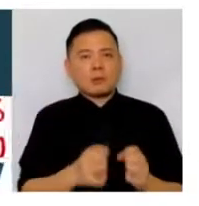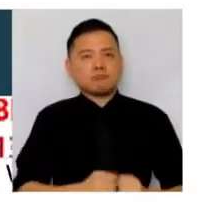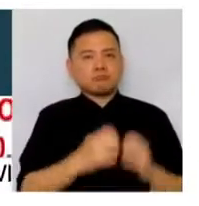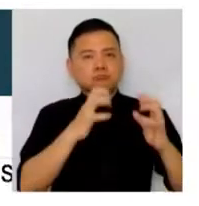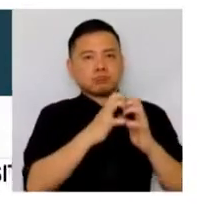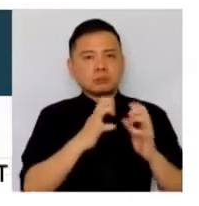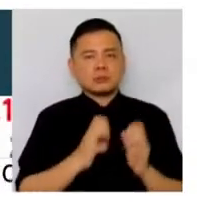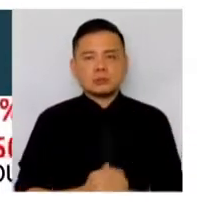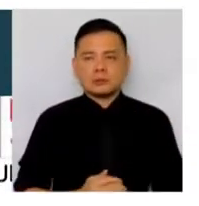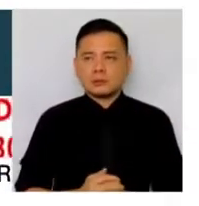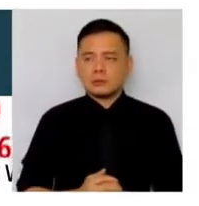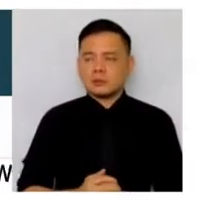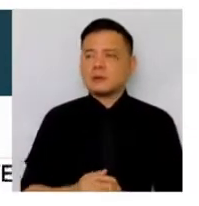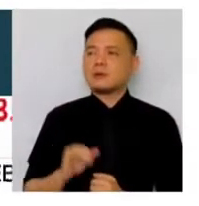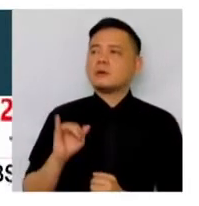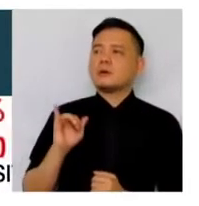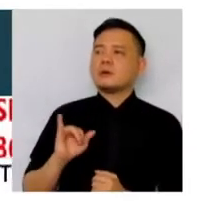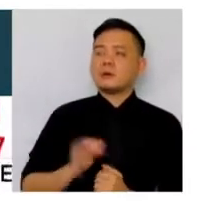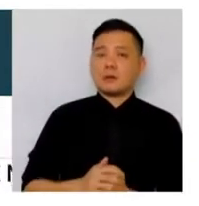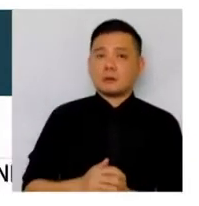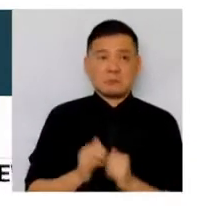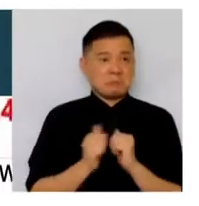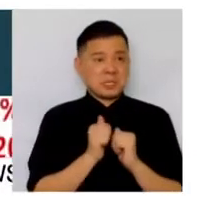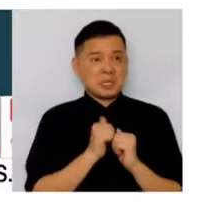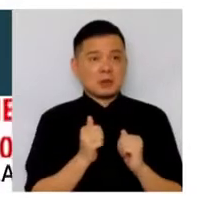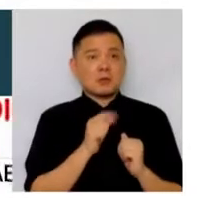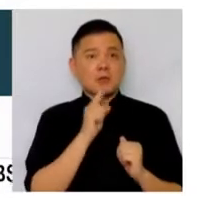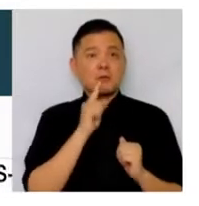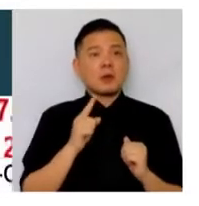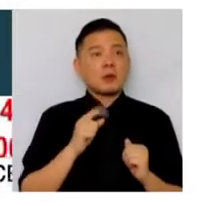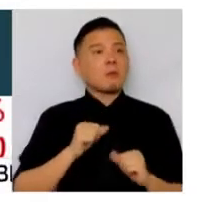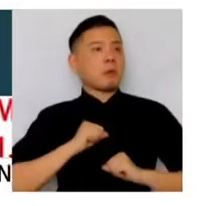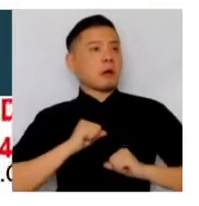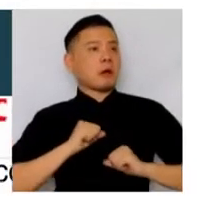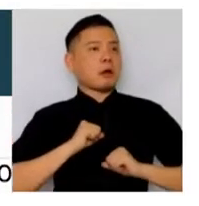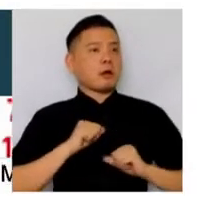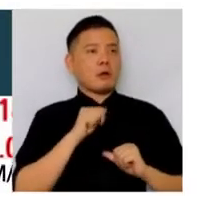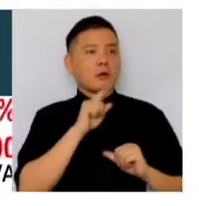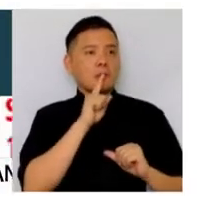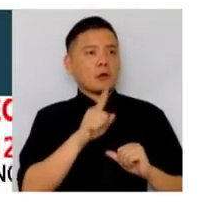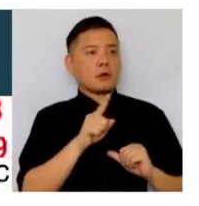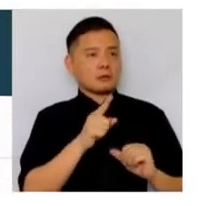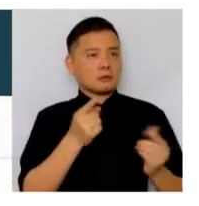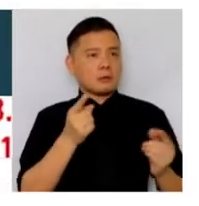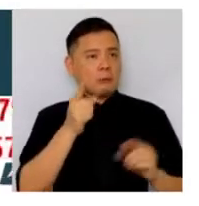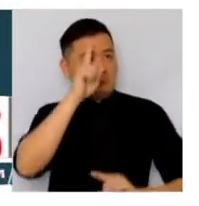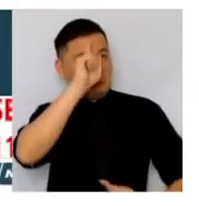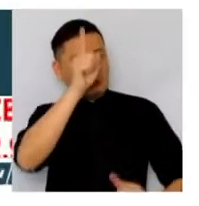of what we see right now is just mere posturing, and how much of it is real?